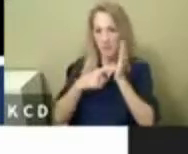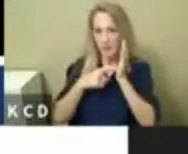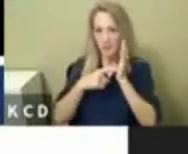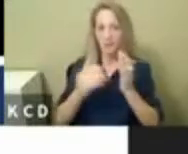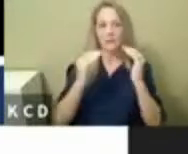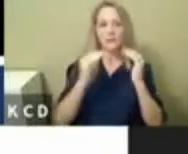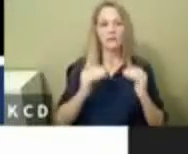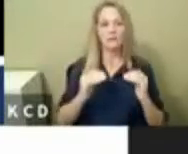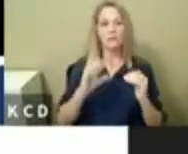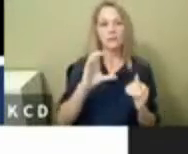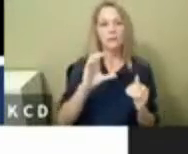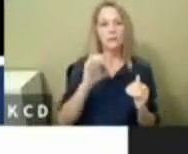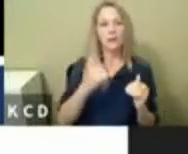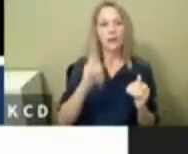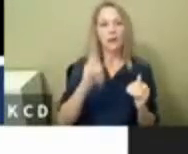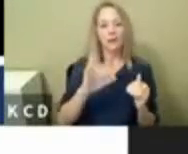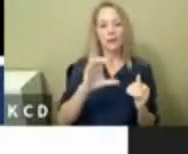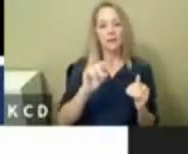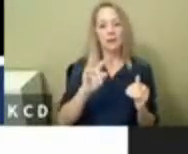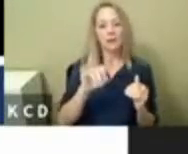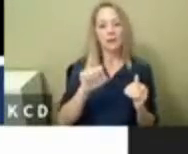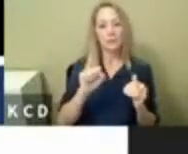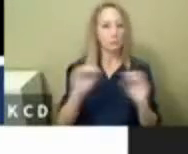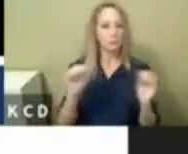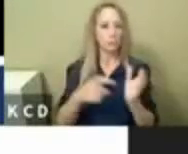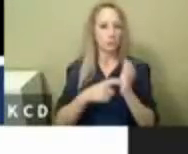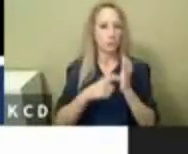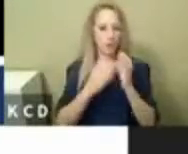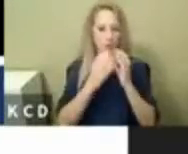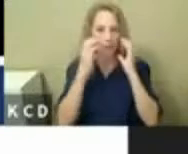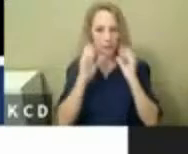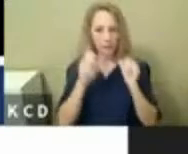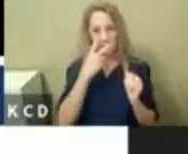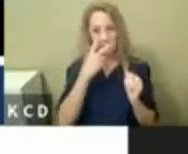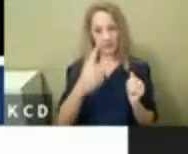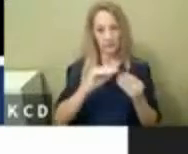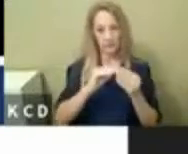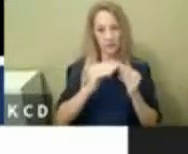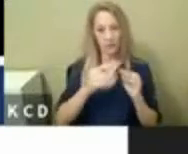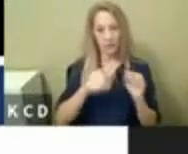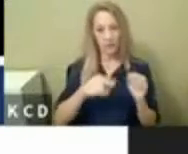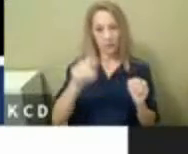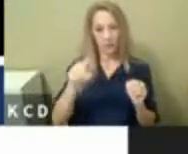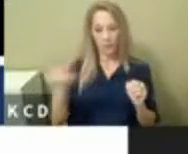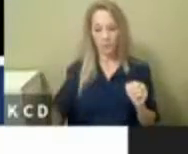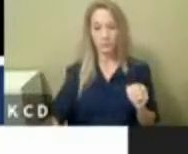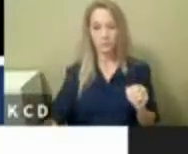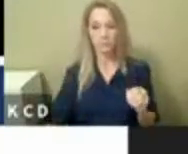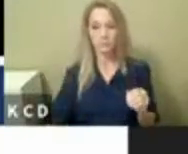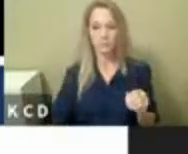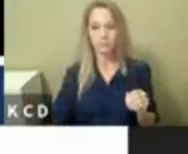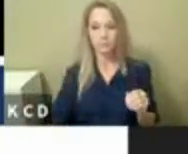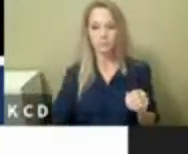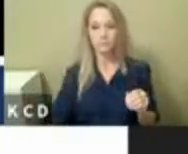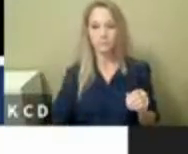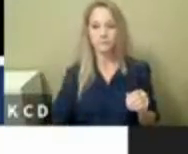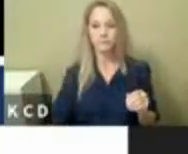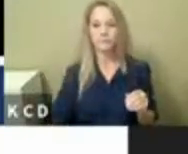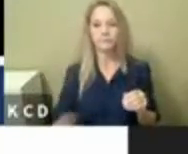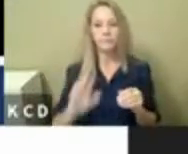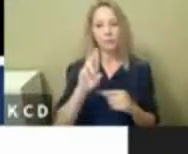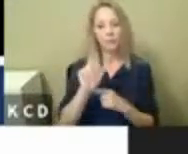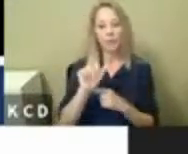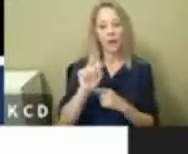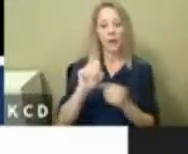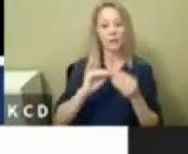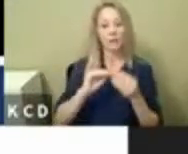is the case rate in those counties that don't have a mask mandate is higher than the case rate where